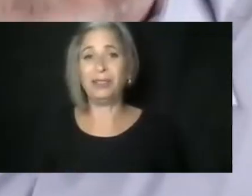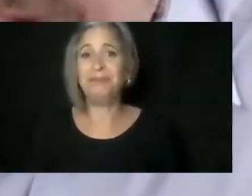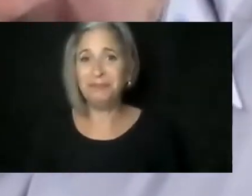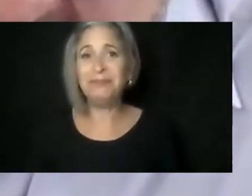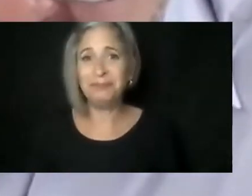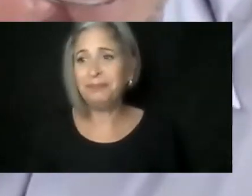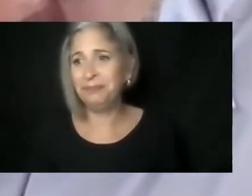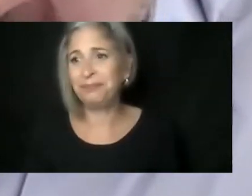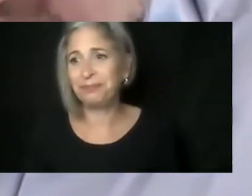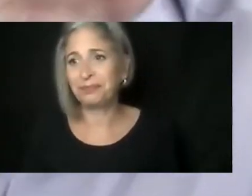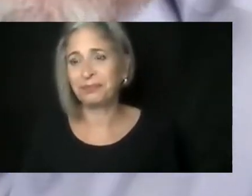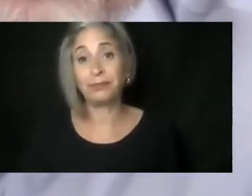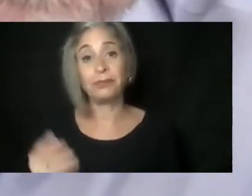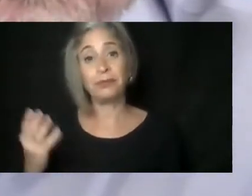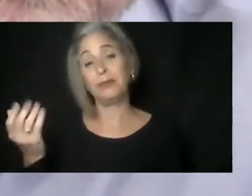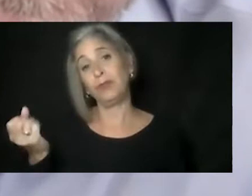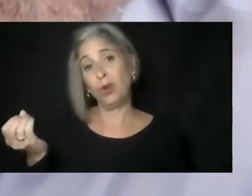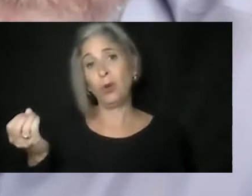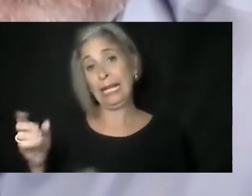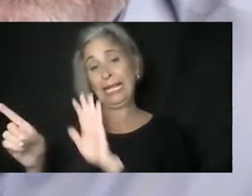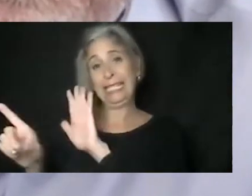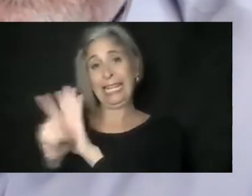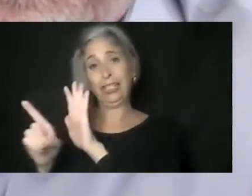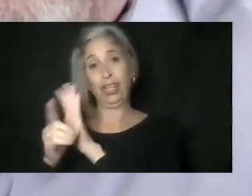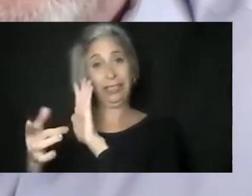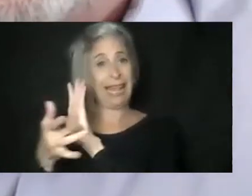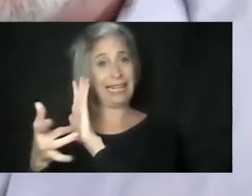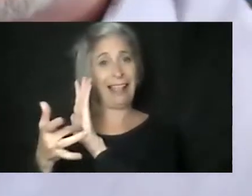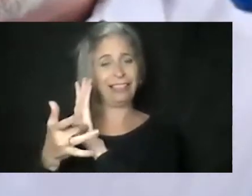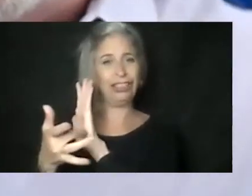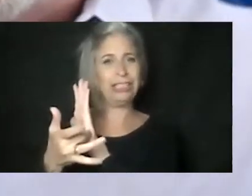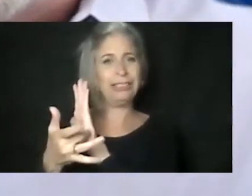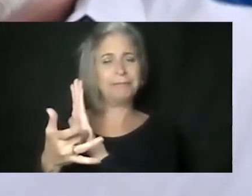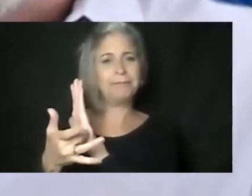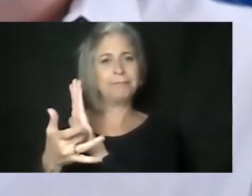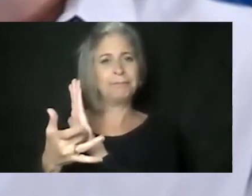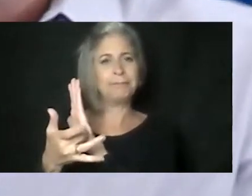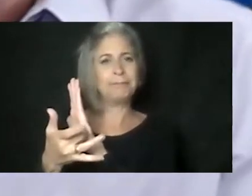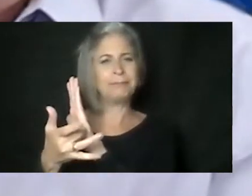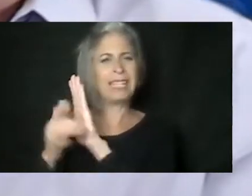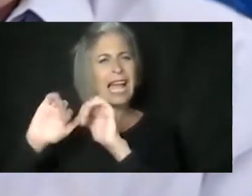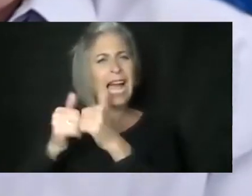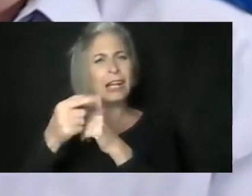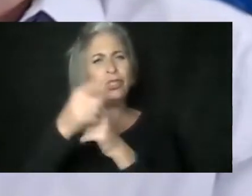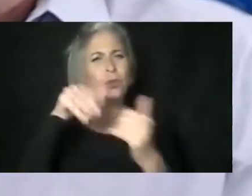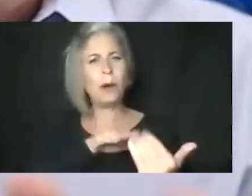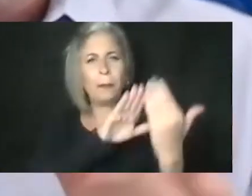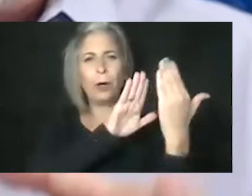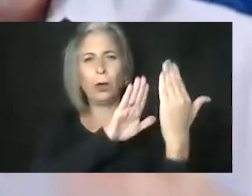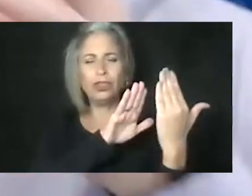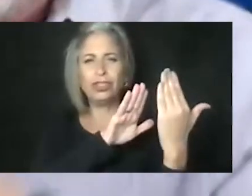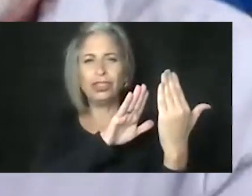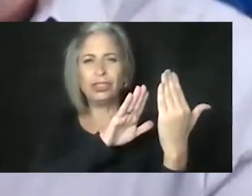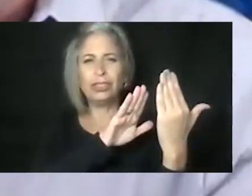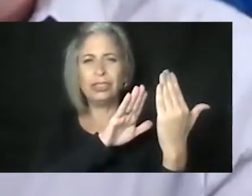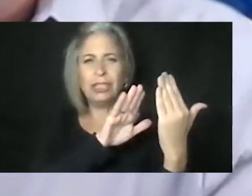So in terms of digital technology, I mean, how do you guys approach it in terms of